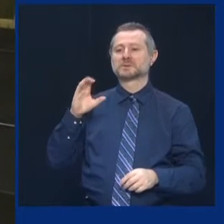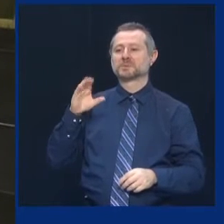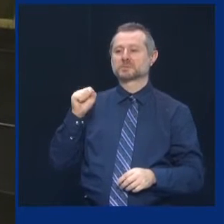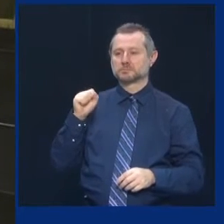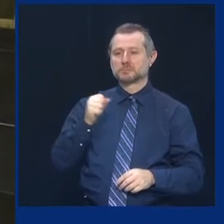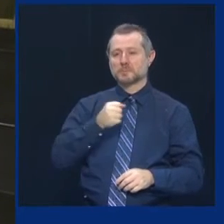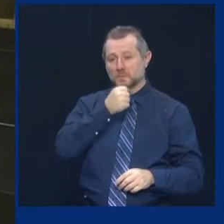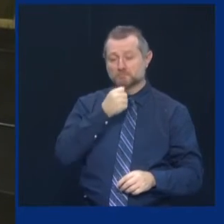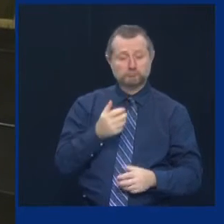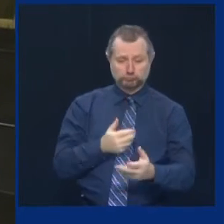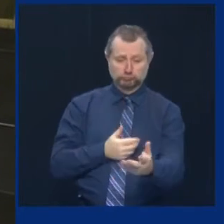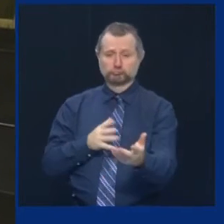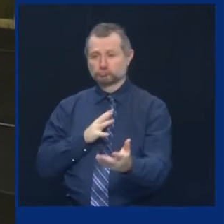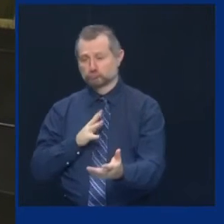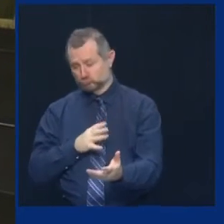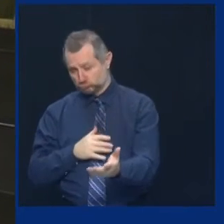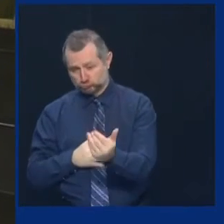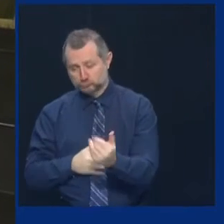microphone.